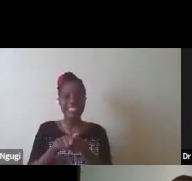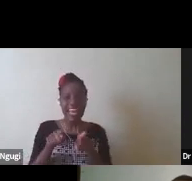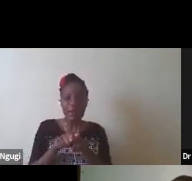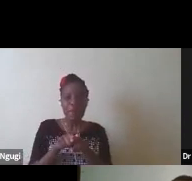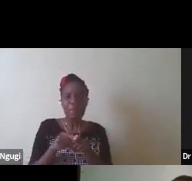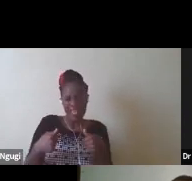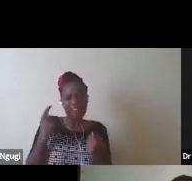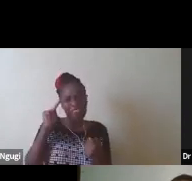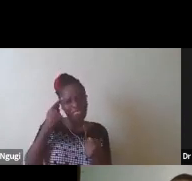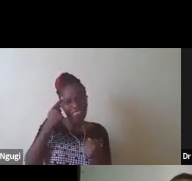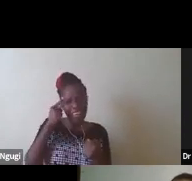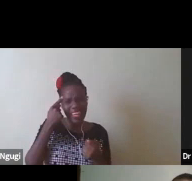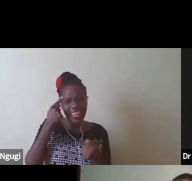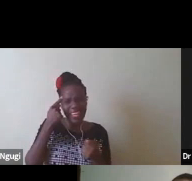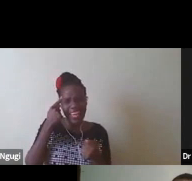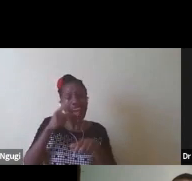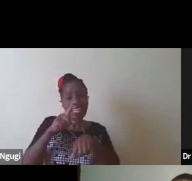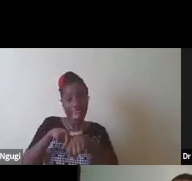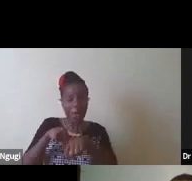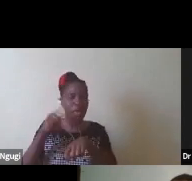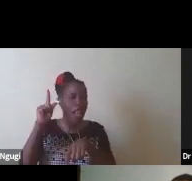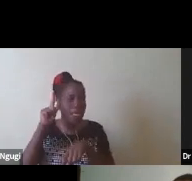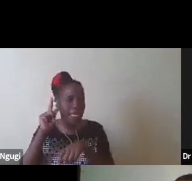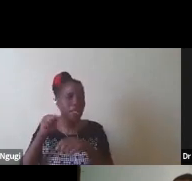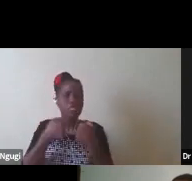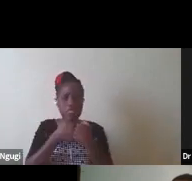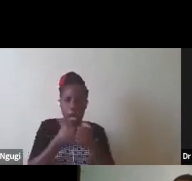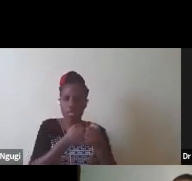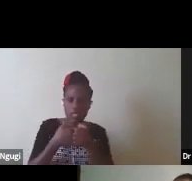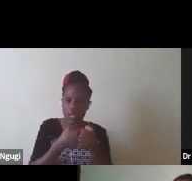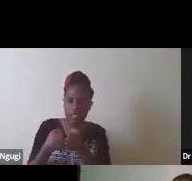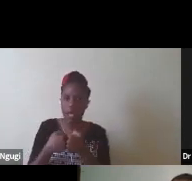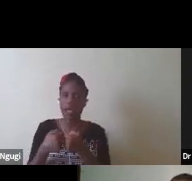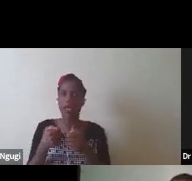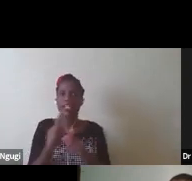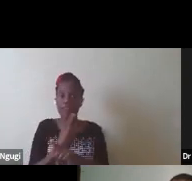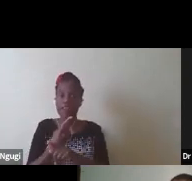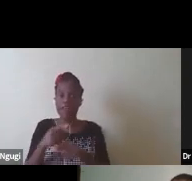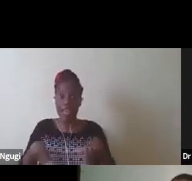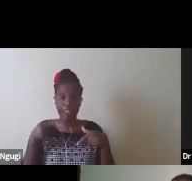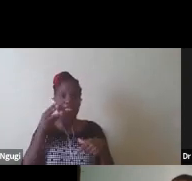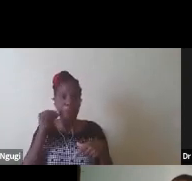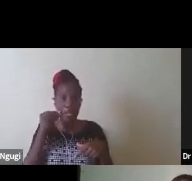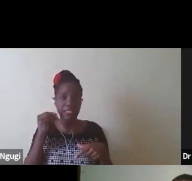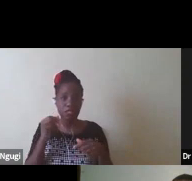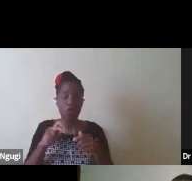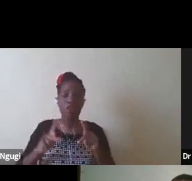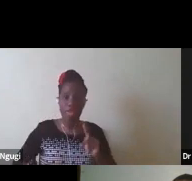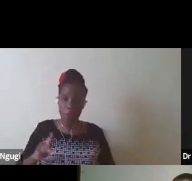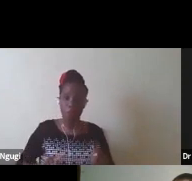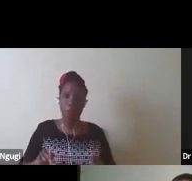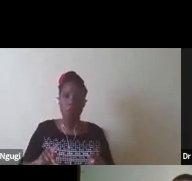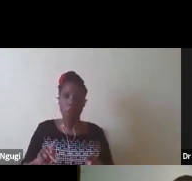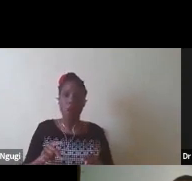thought listening to the challenges you mentioned that are faced in terms of even the lived experience individuals to state